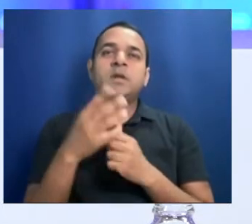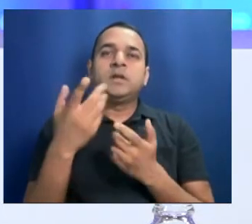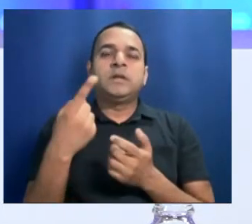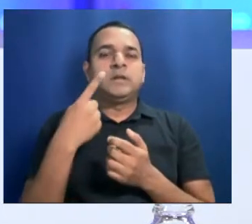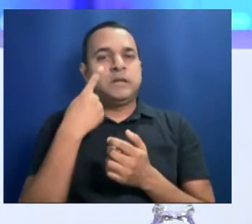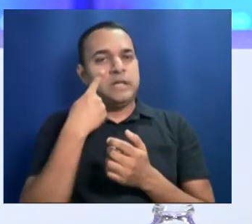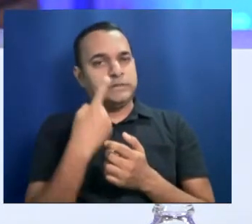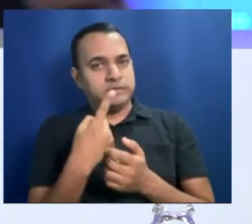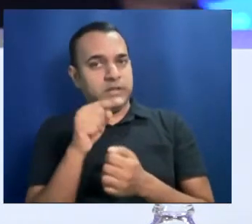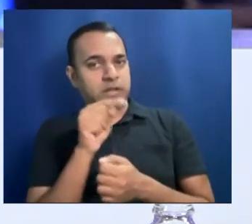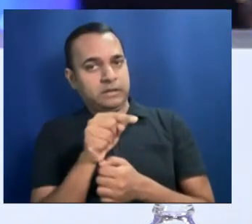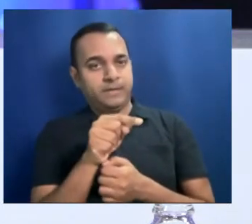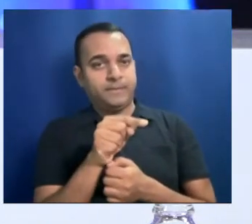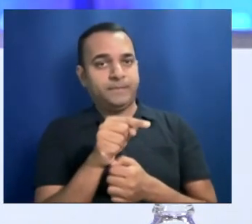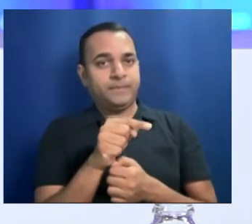indeed